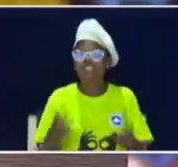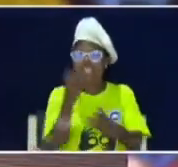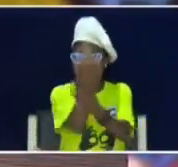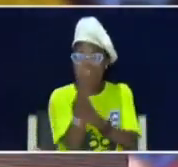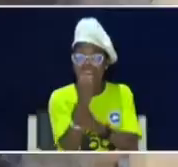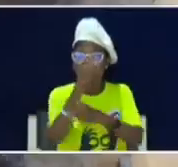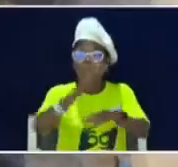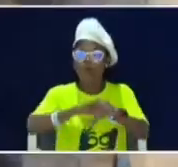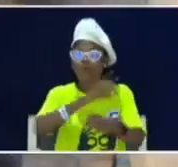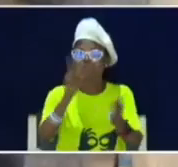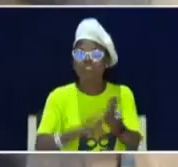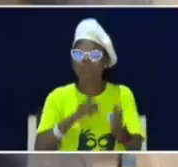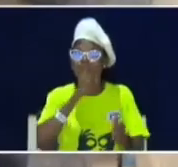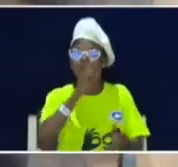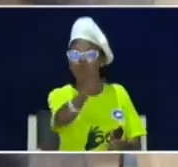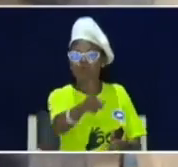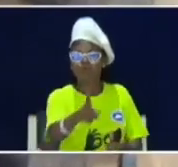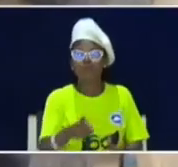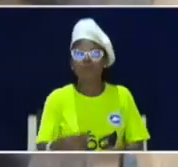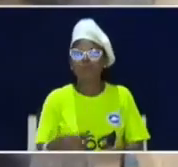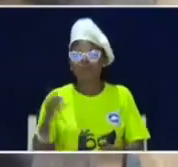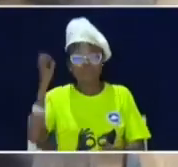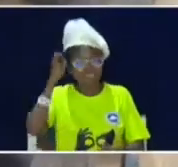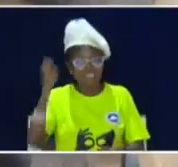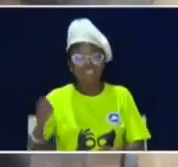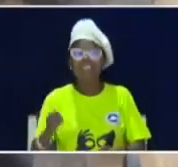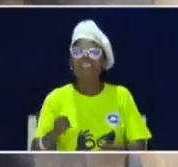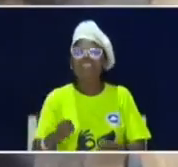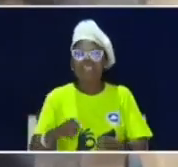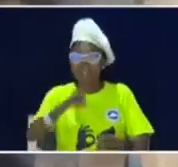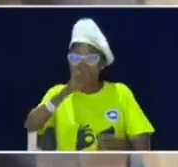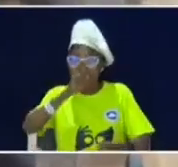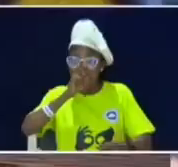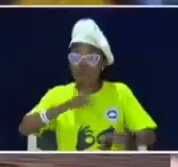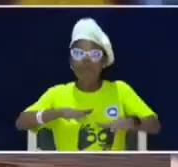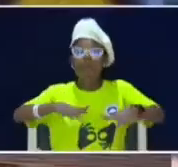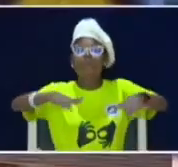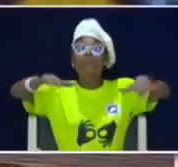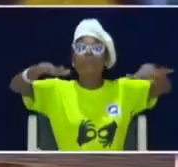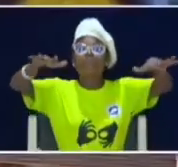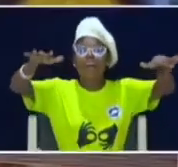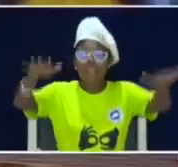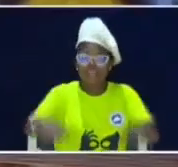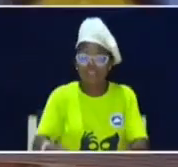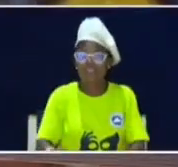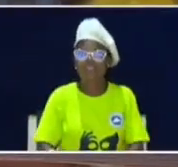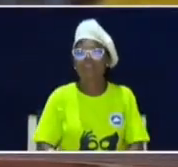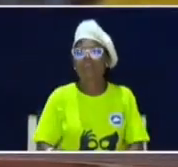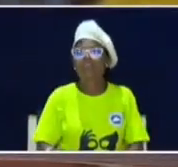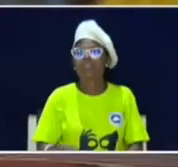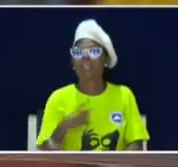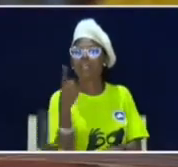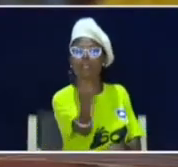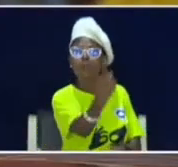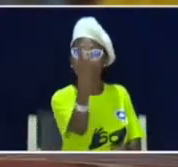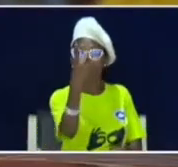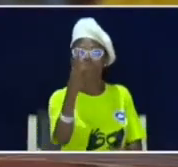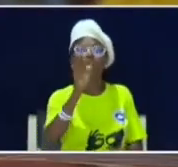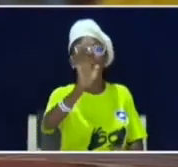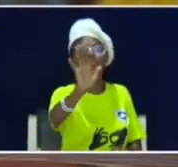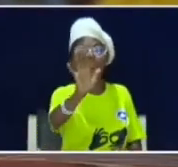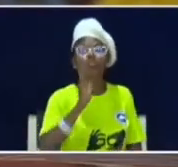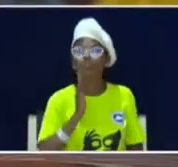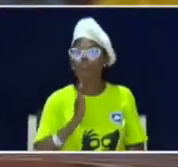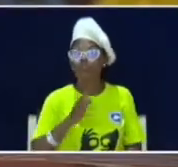Lesson number 2 from the life of an eagle. Eagle flies alone. Can I tell you tonight, your dream and